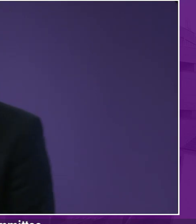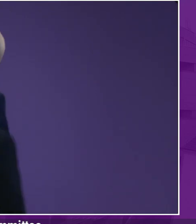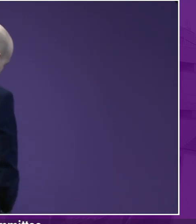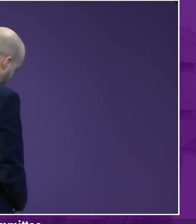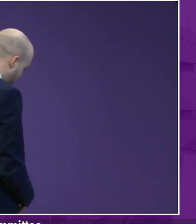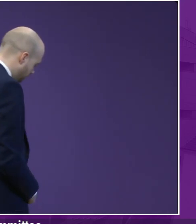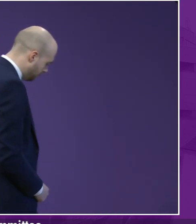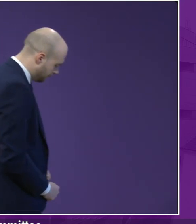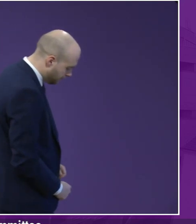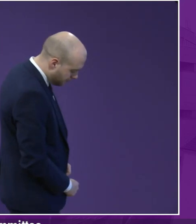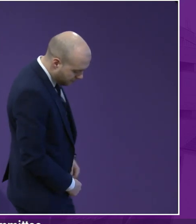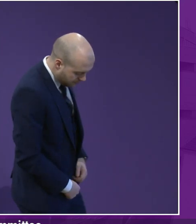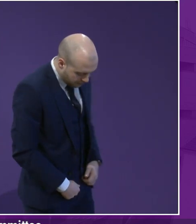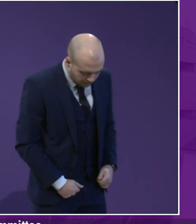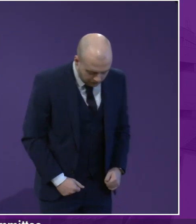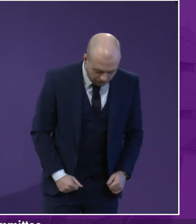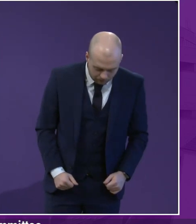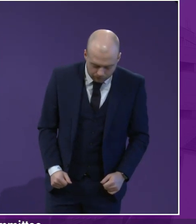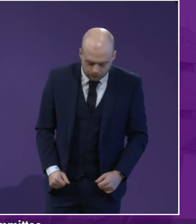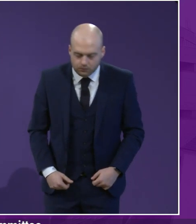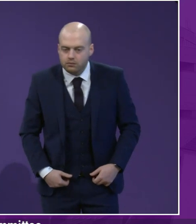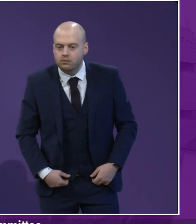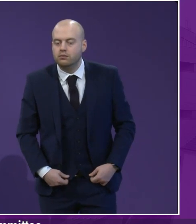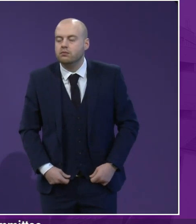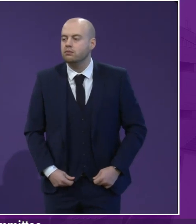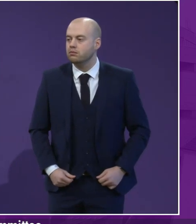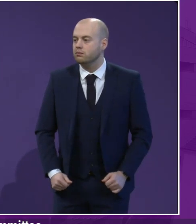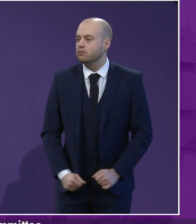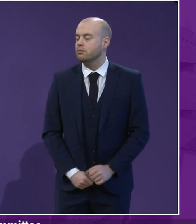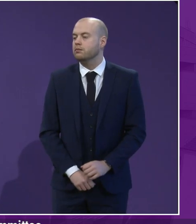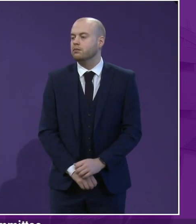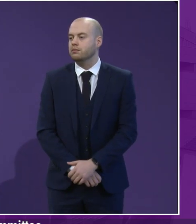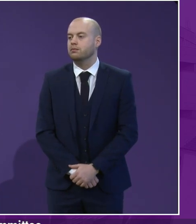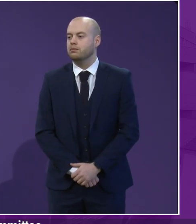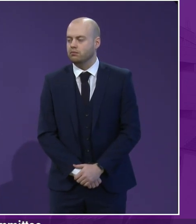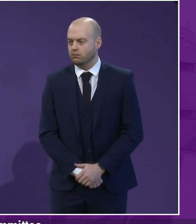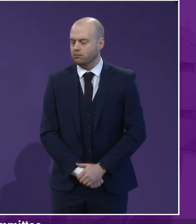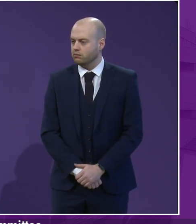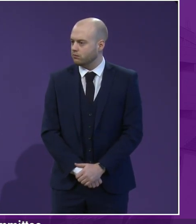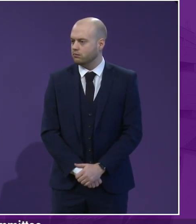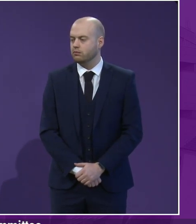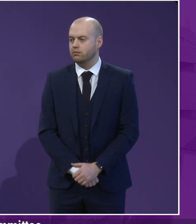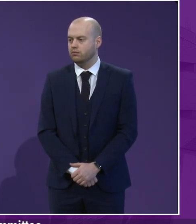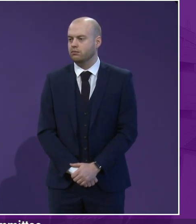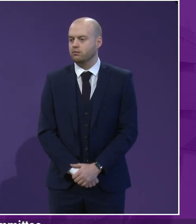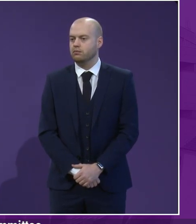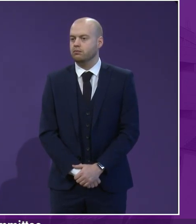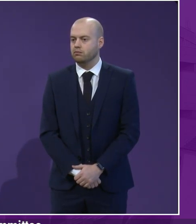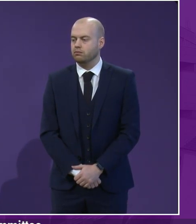taken then to support them once they've been signposted by that thoughtful teacher?